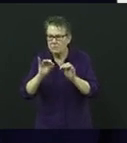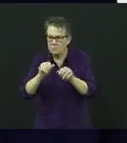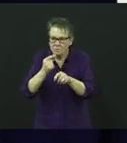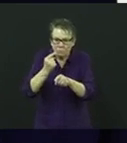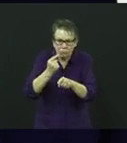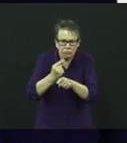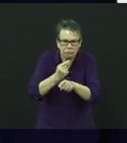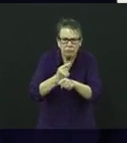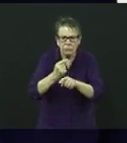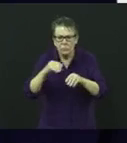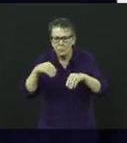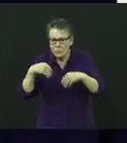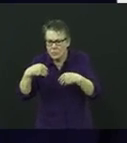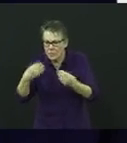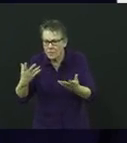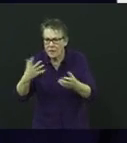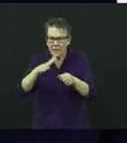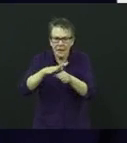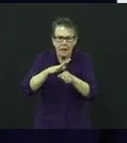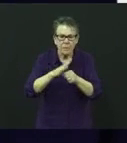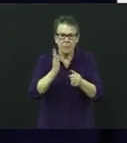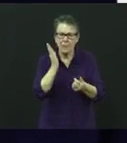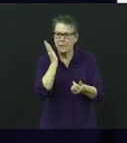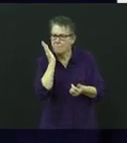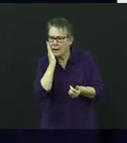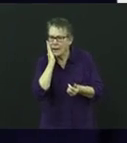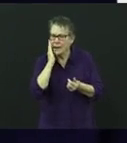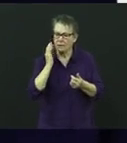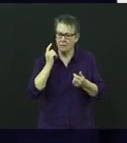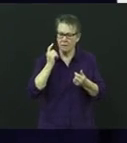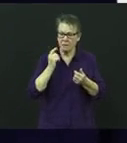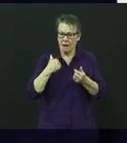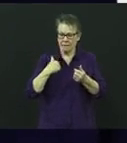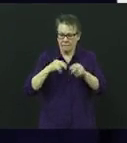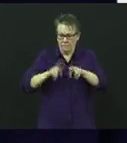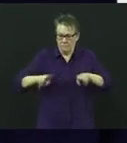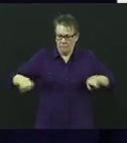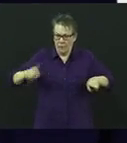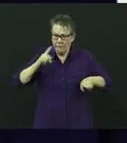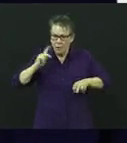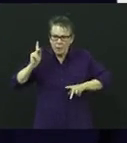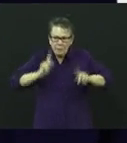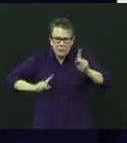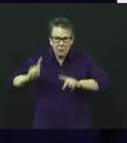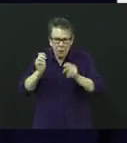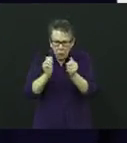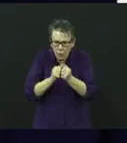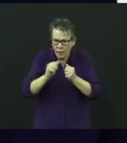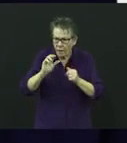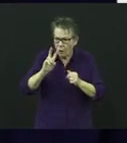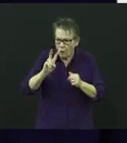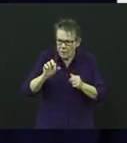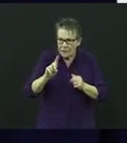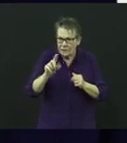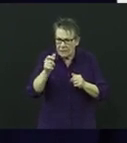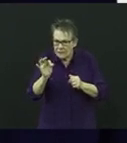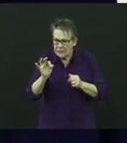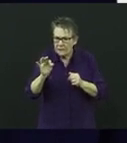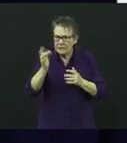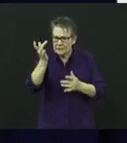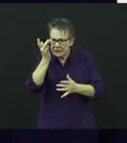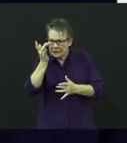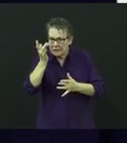We expect to have more to say on this modeling later in this week. As the governor said, we are